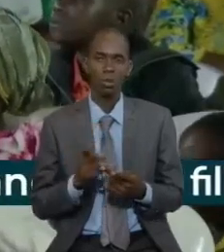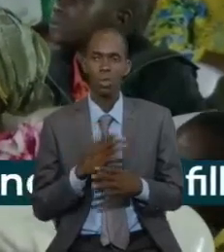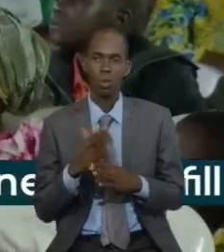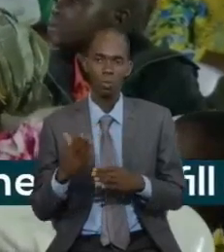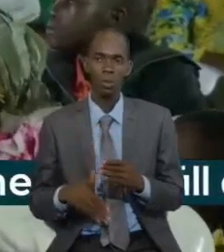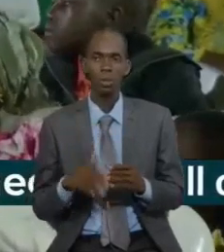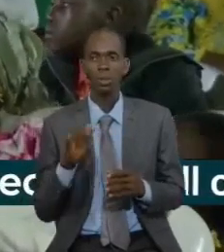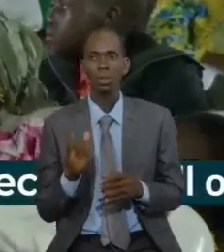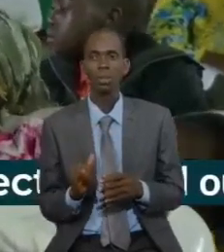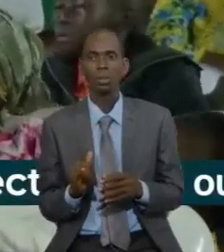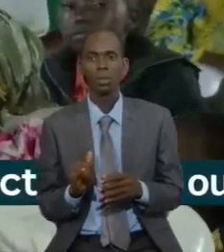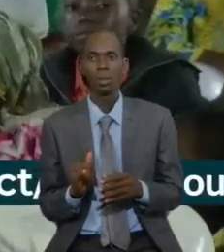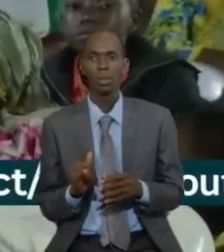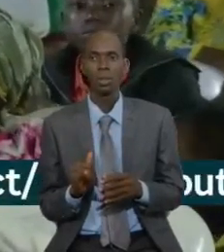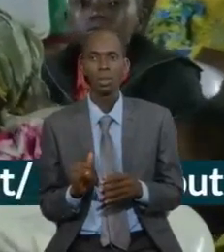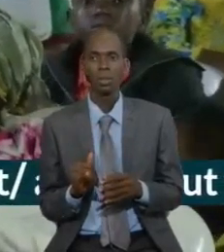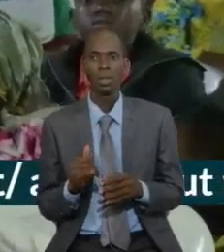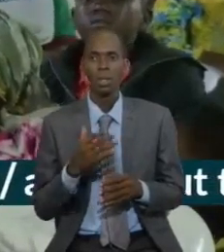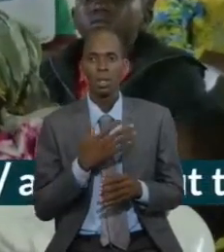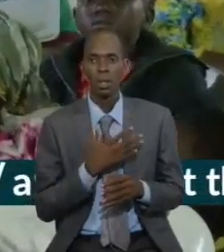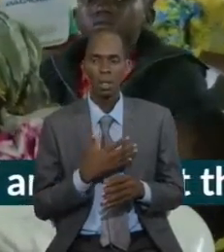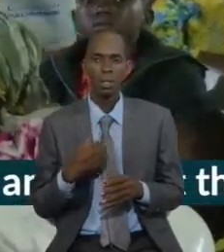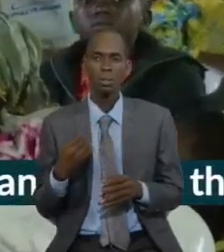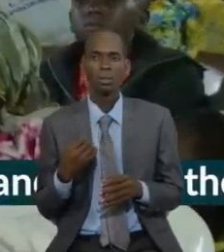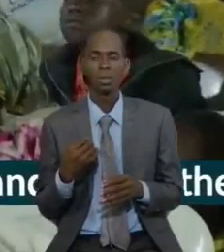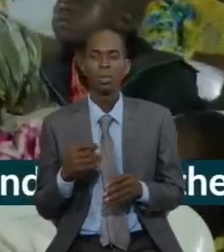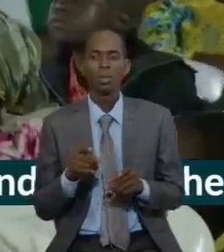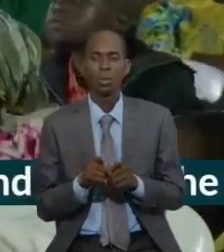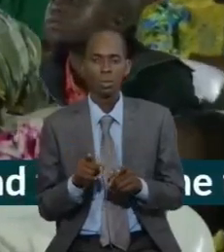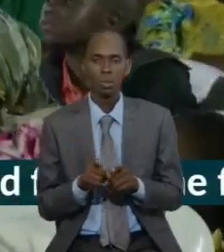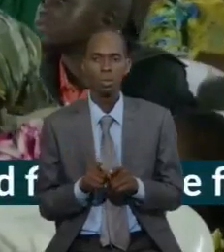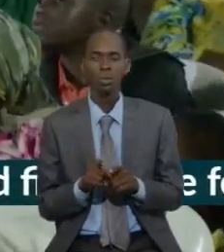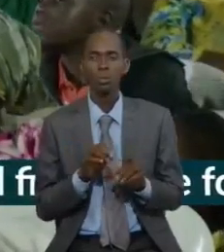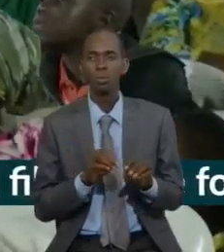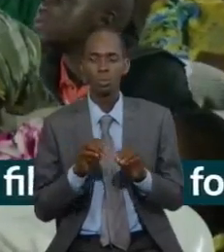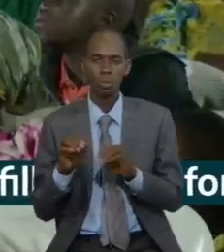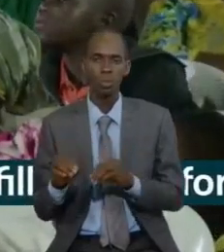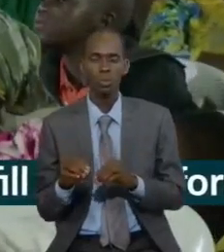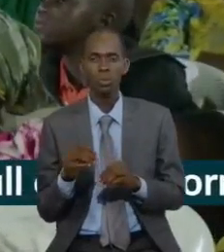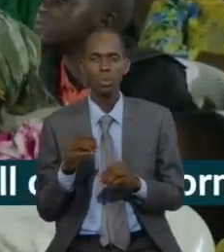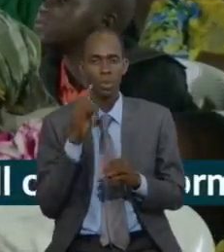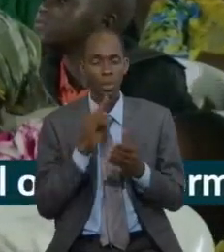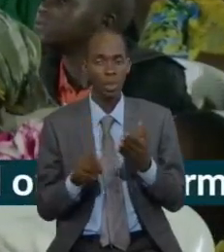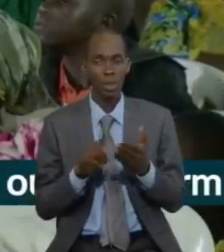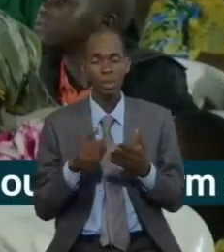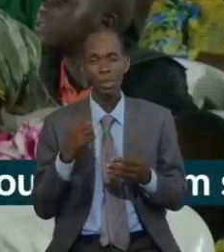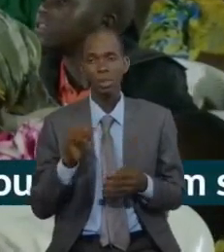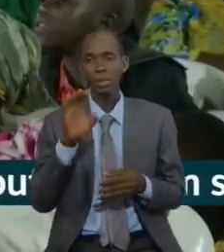And bear in mind the code number of each of the telephone numbers they give to you.